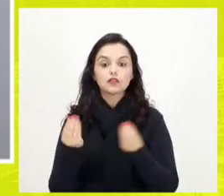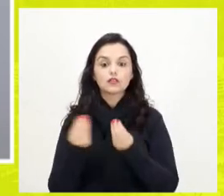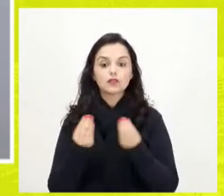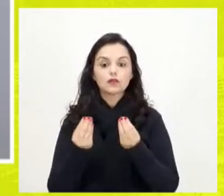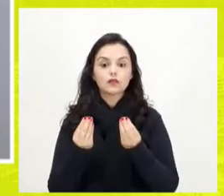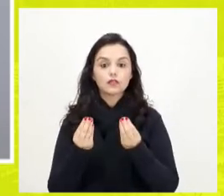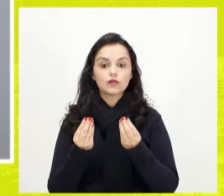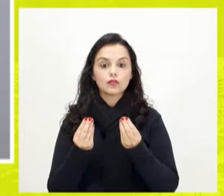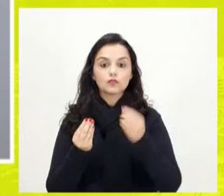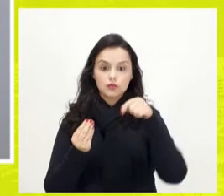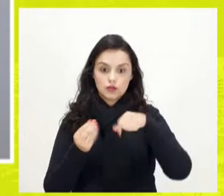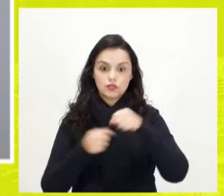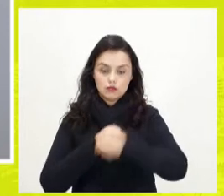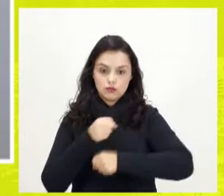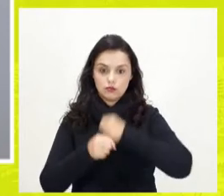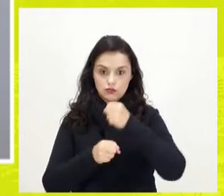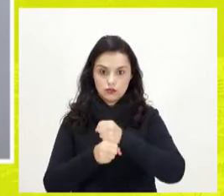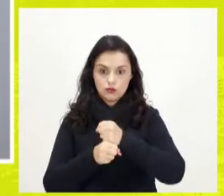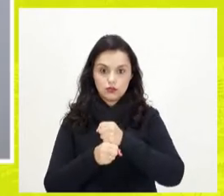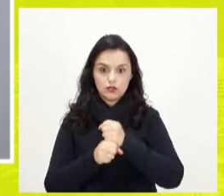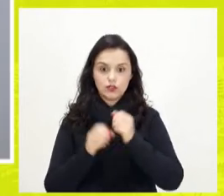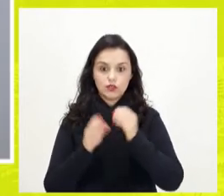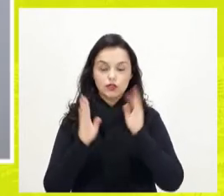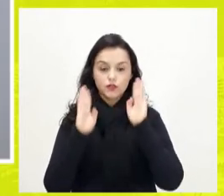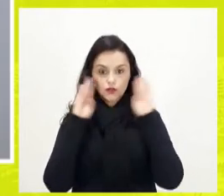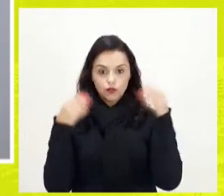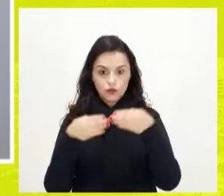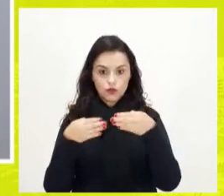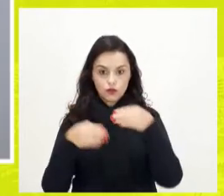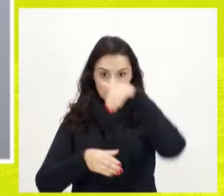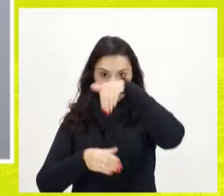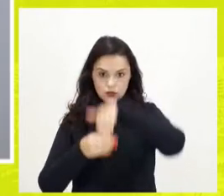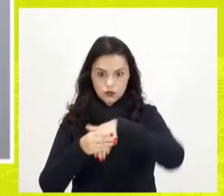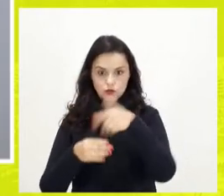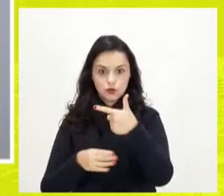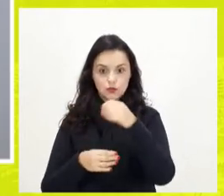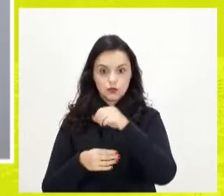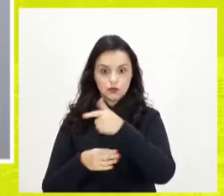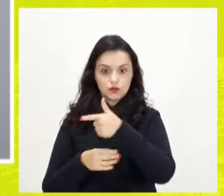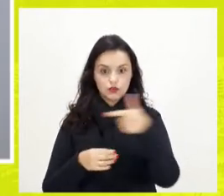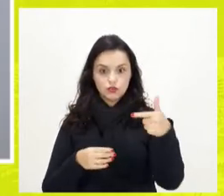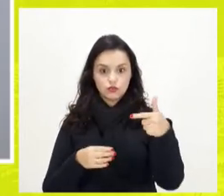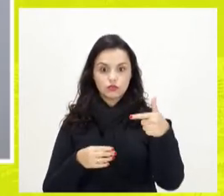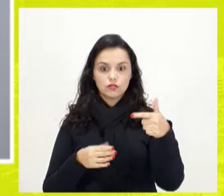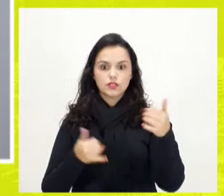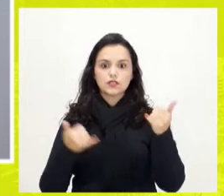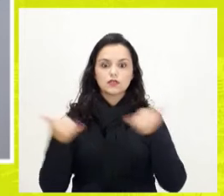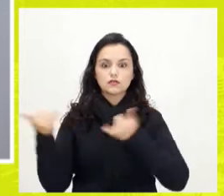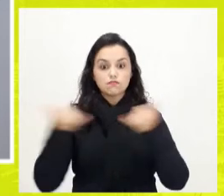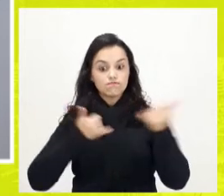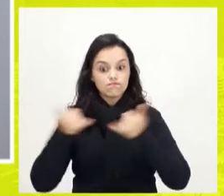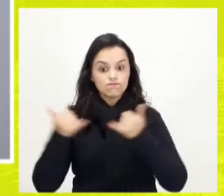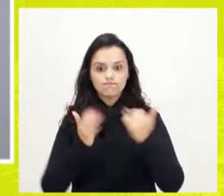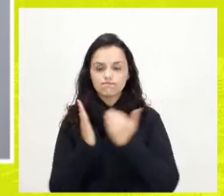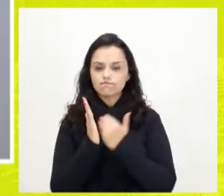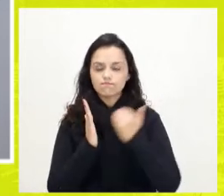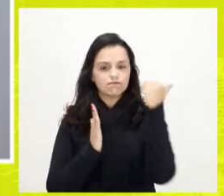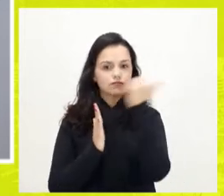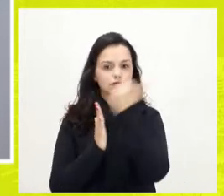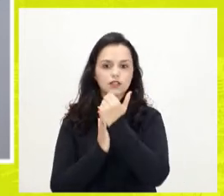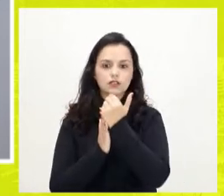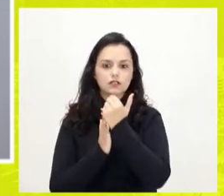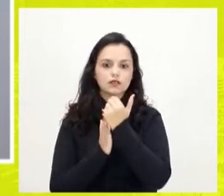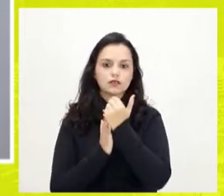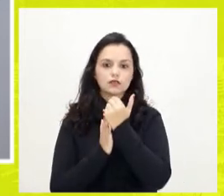happen we can scale up this focusing on the 2022 elections if we have